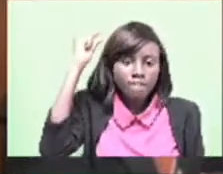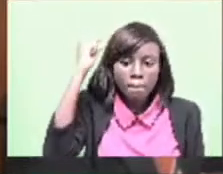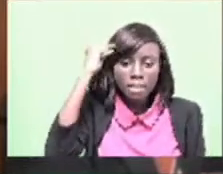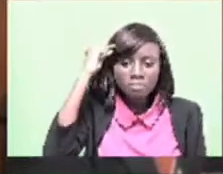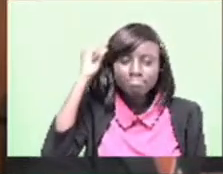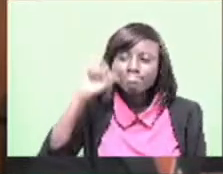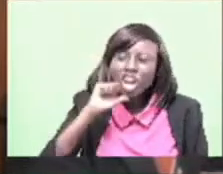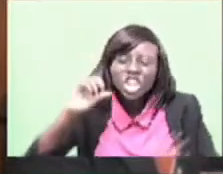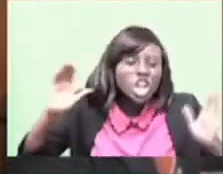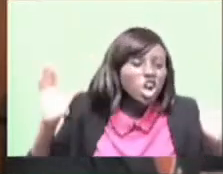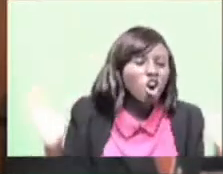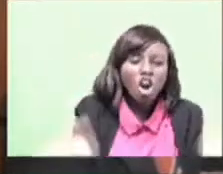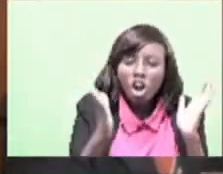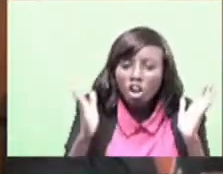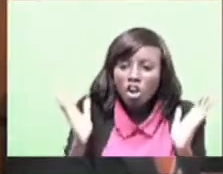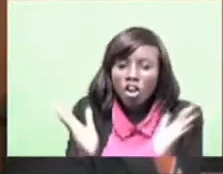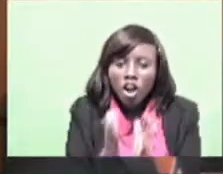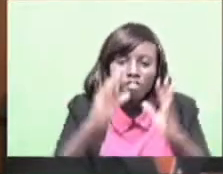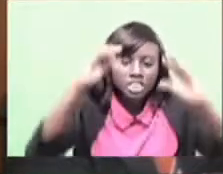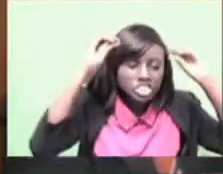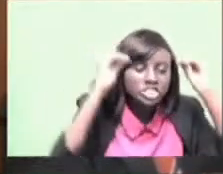masks. And